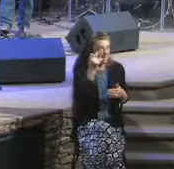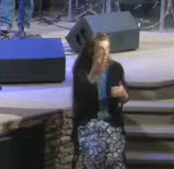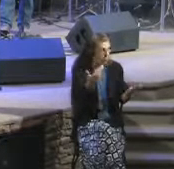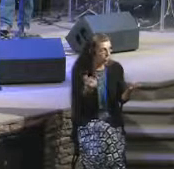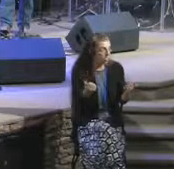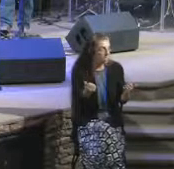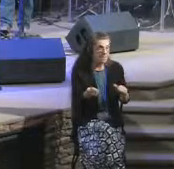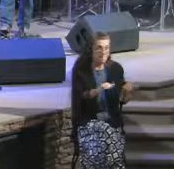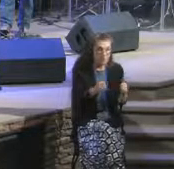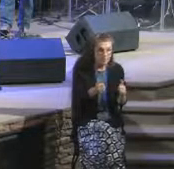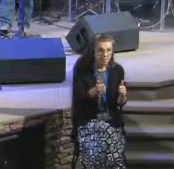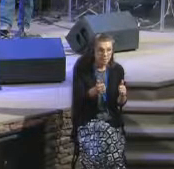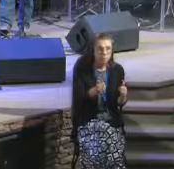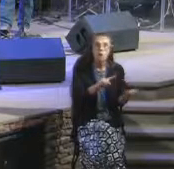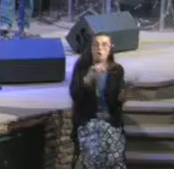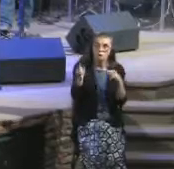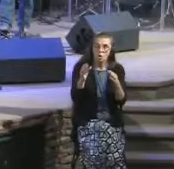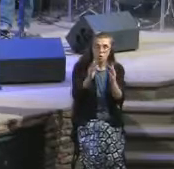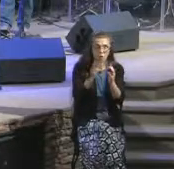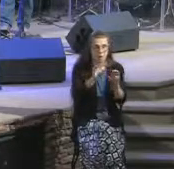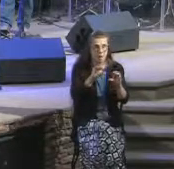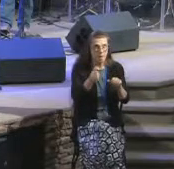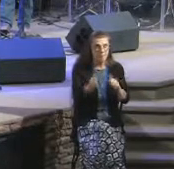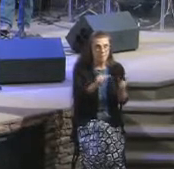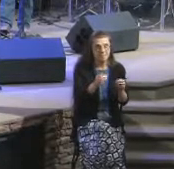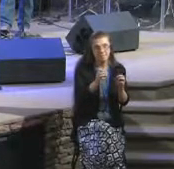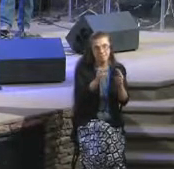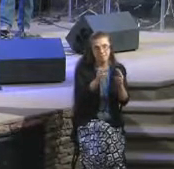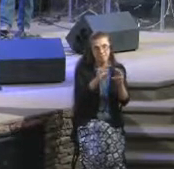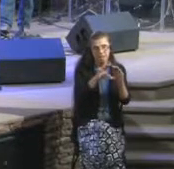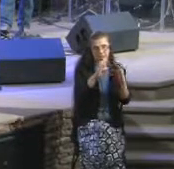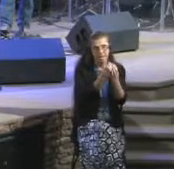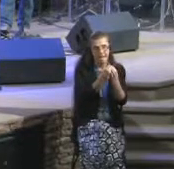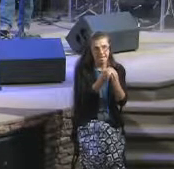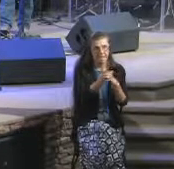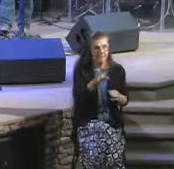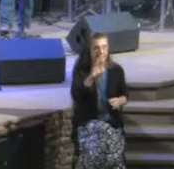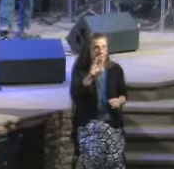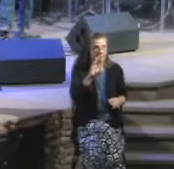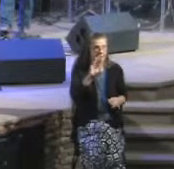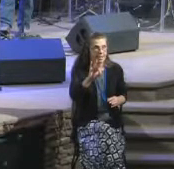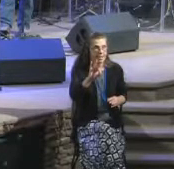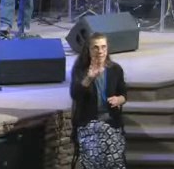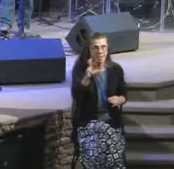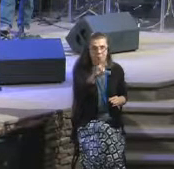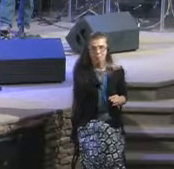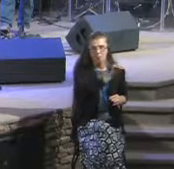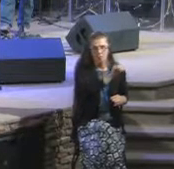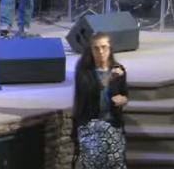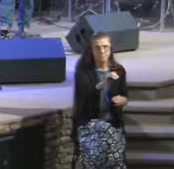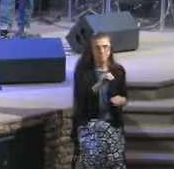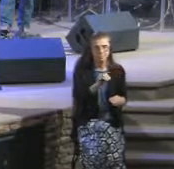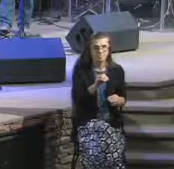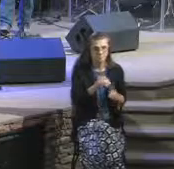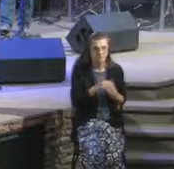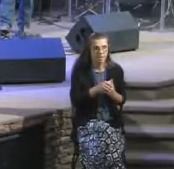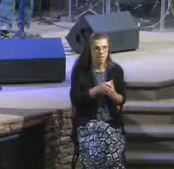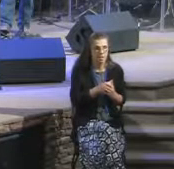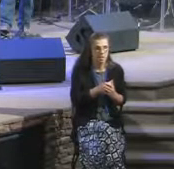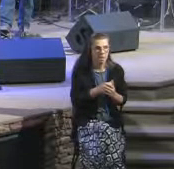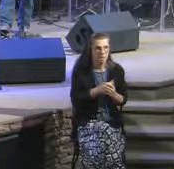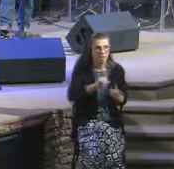mandatory baptism class on Sunday, October the 23rd at 9:30 a.m. It'll be in the administration lobby. That's